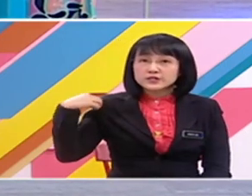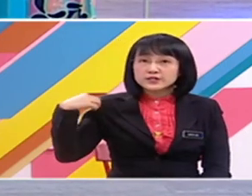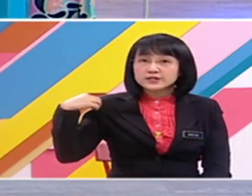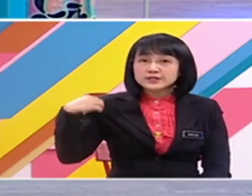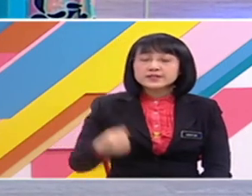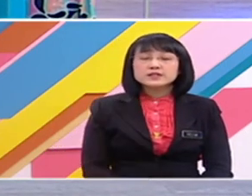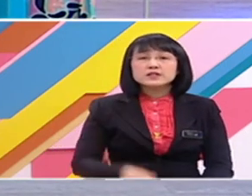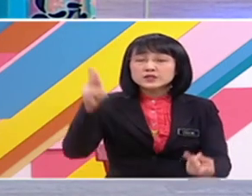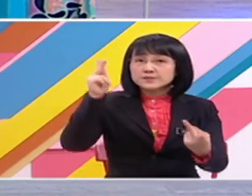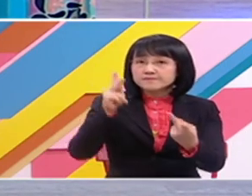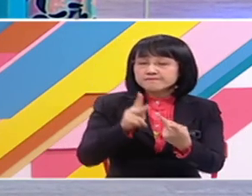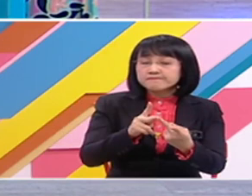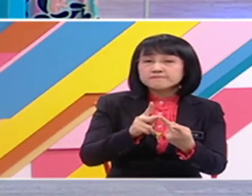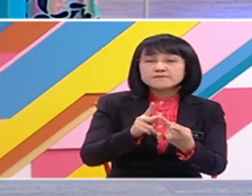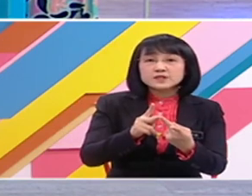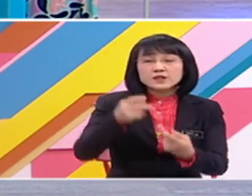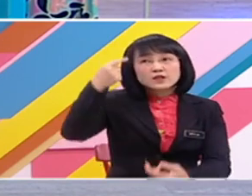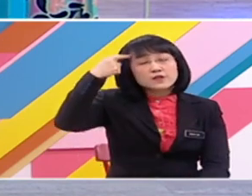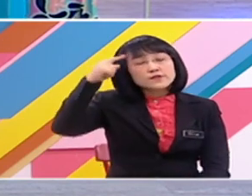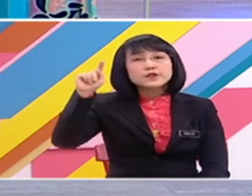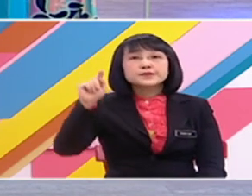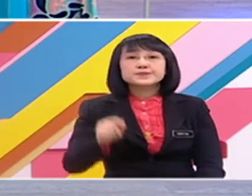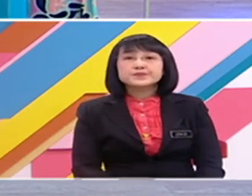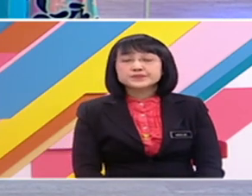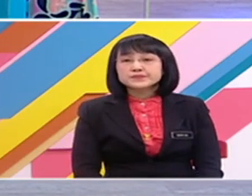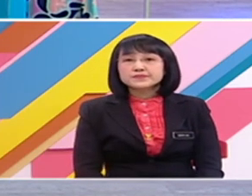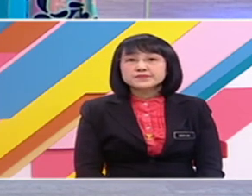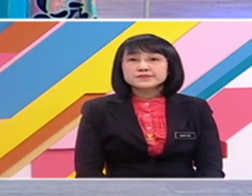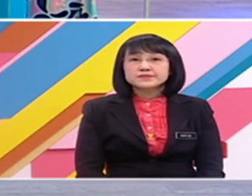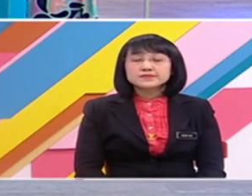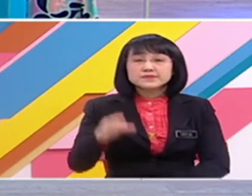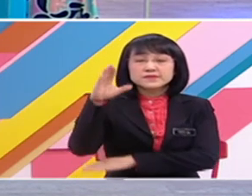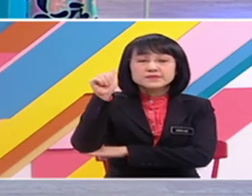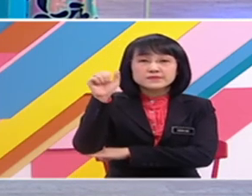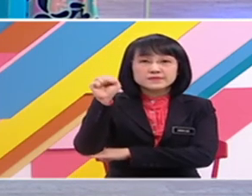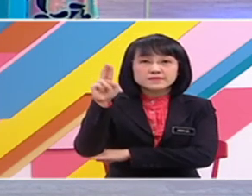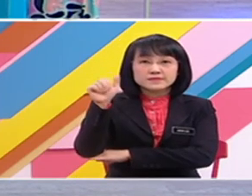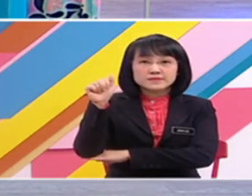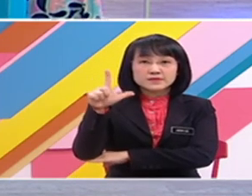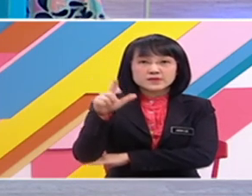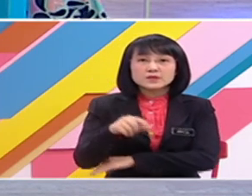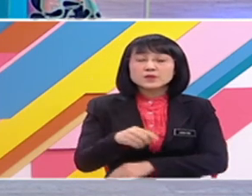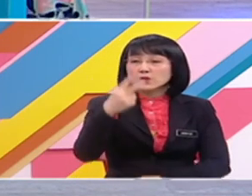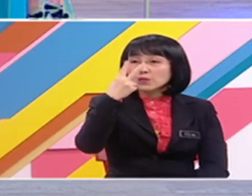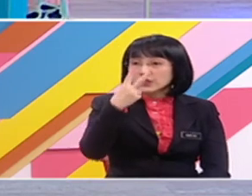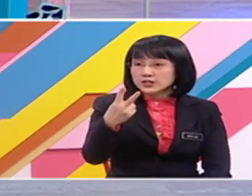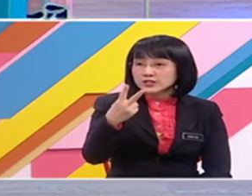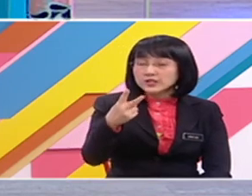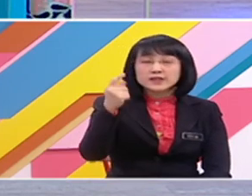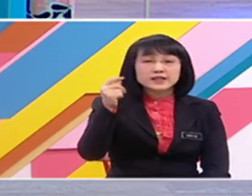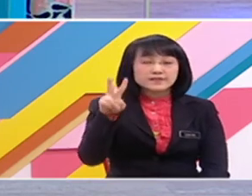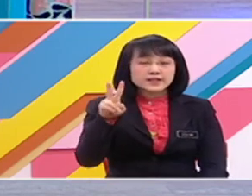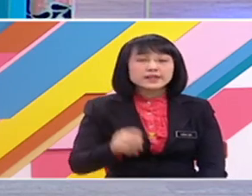suitable for a casual or watching a TV? I think it's suitable, teacher. Why? Because it's